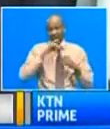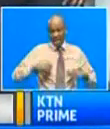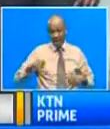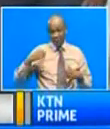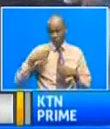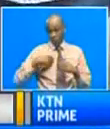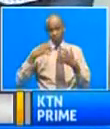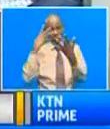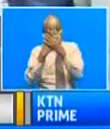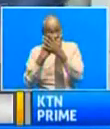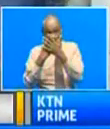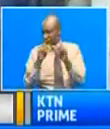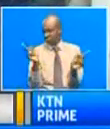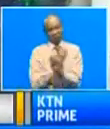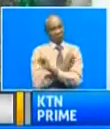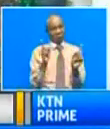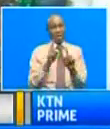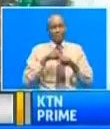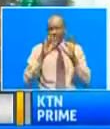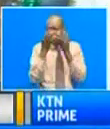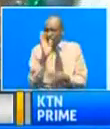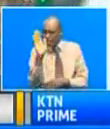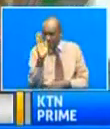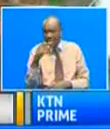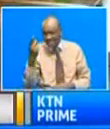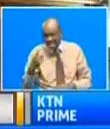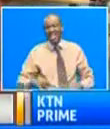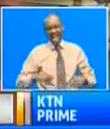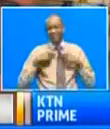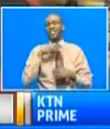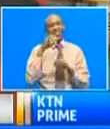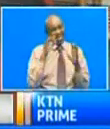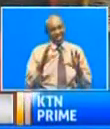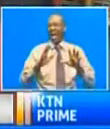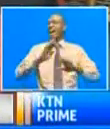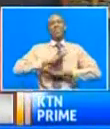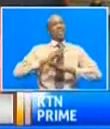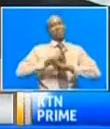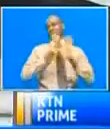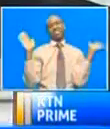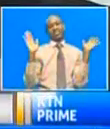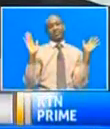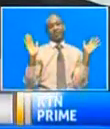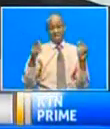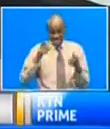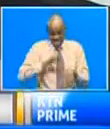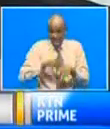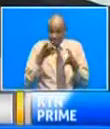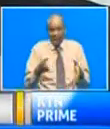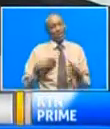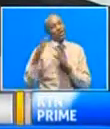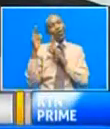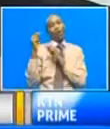swap. But for her family, the thought that her life has been spared is all that counts. At the moment, we have